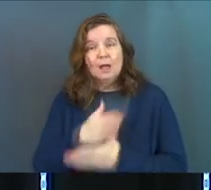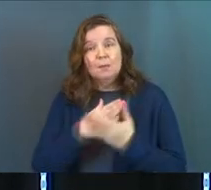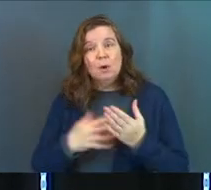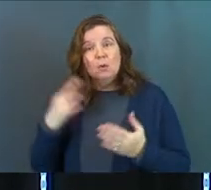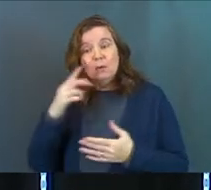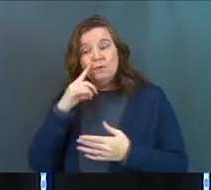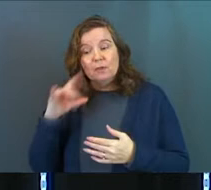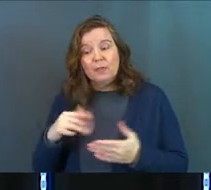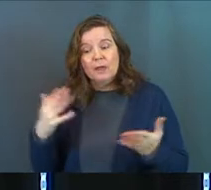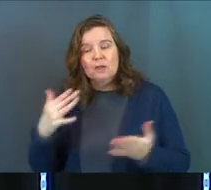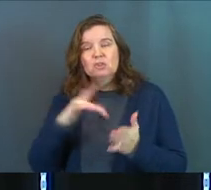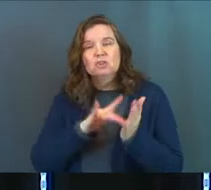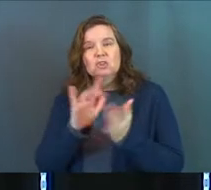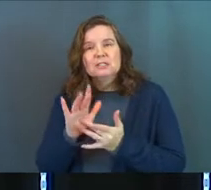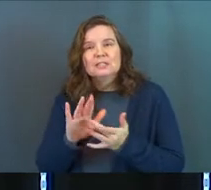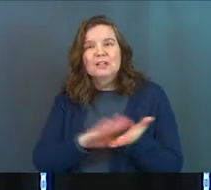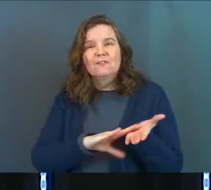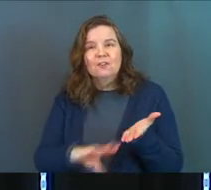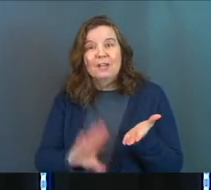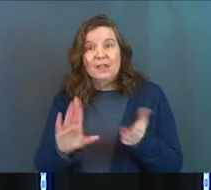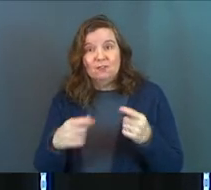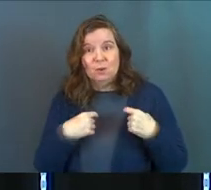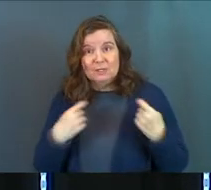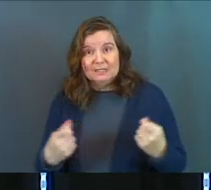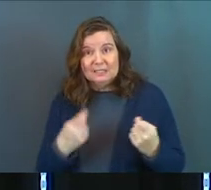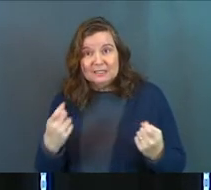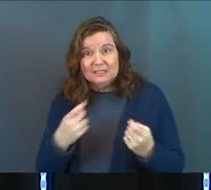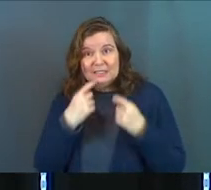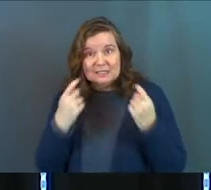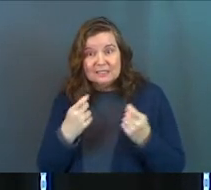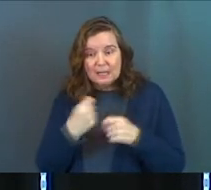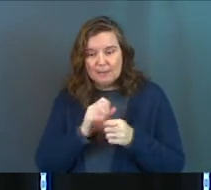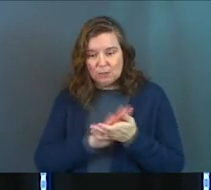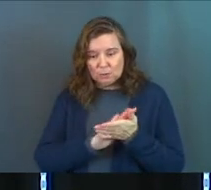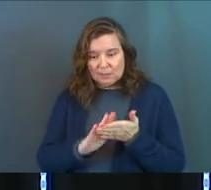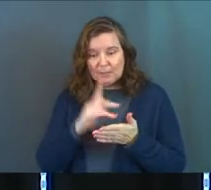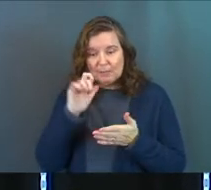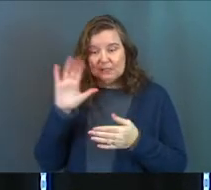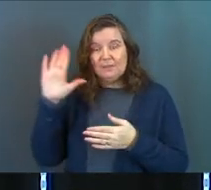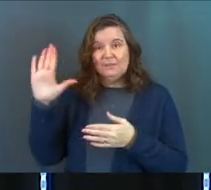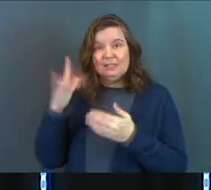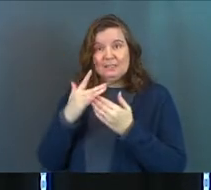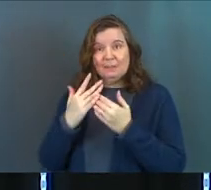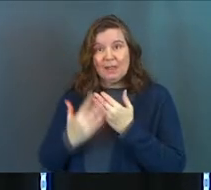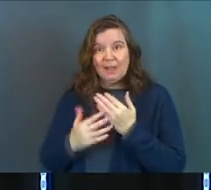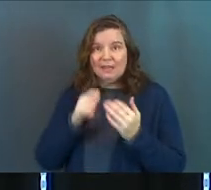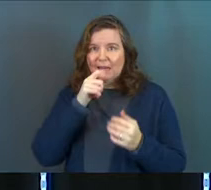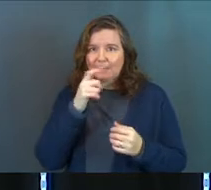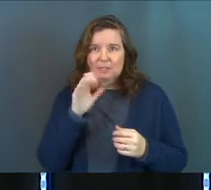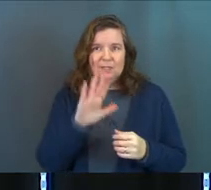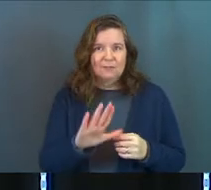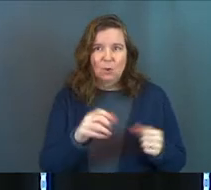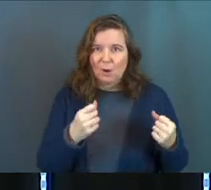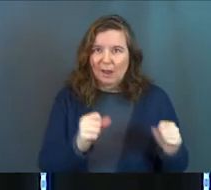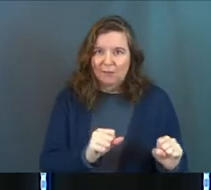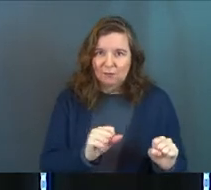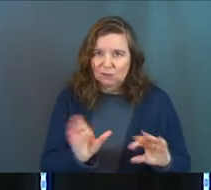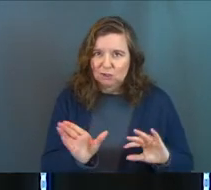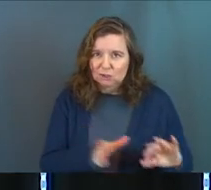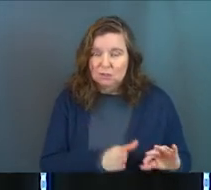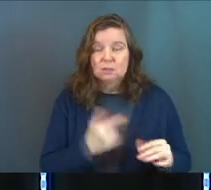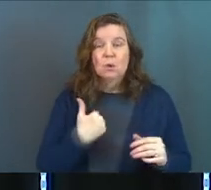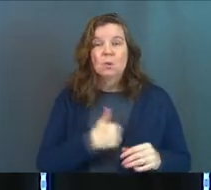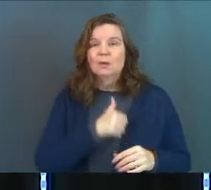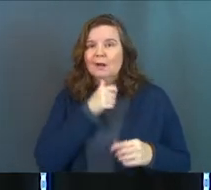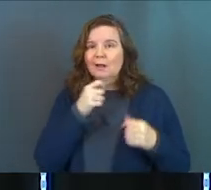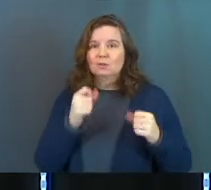of the reason for that is because Jesus forgave your sins and he made you clean because of his blood, not because of your efforts. And